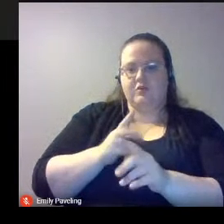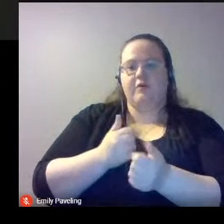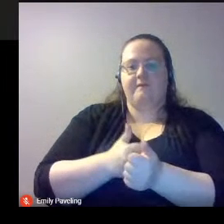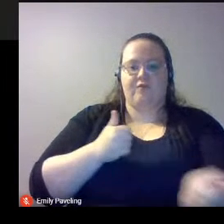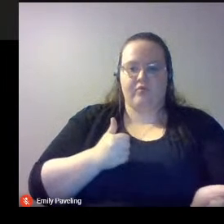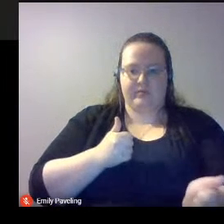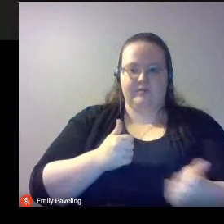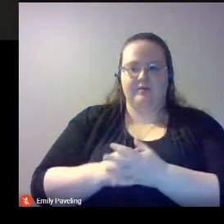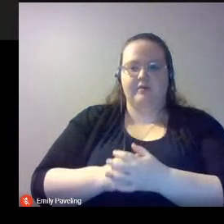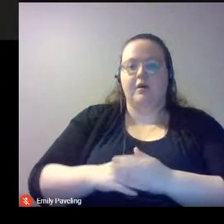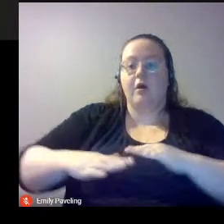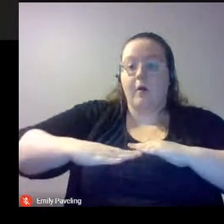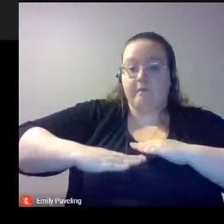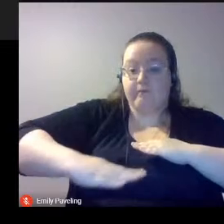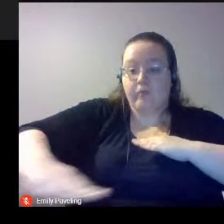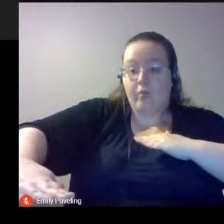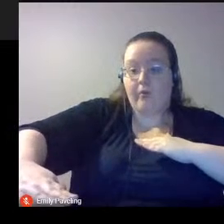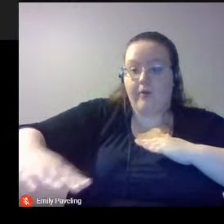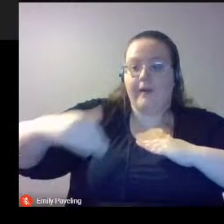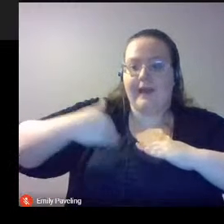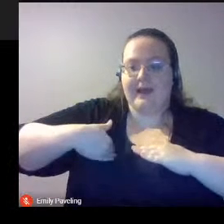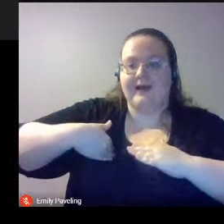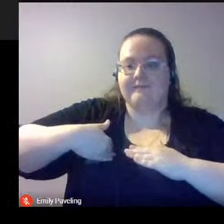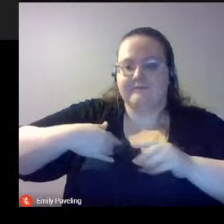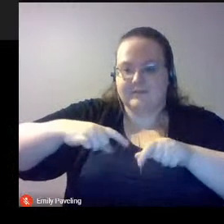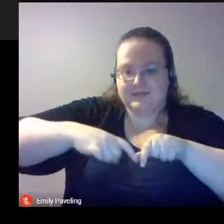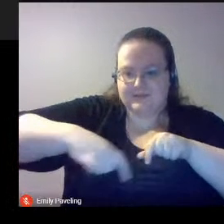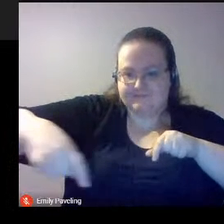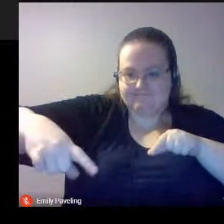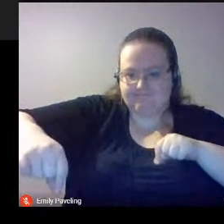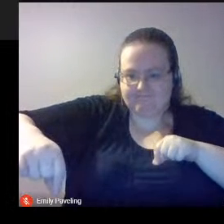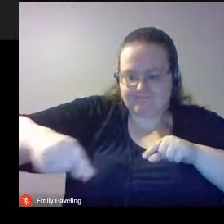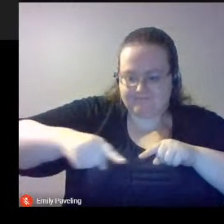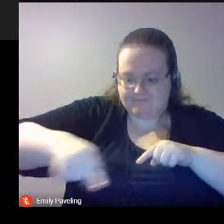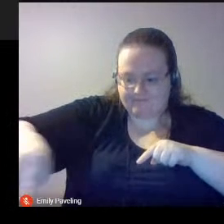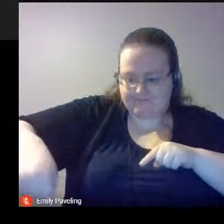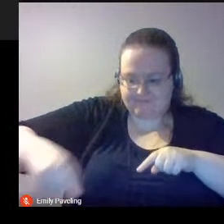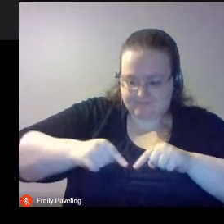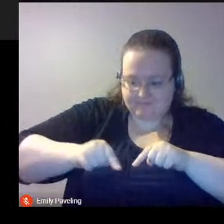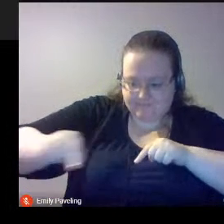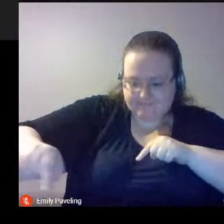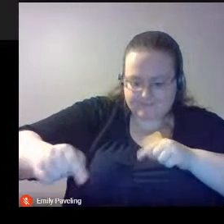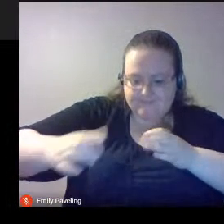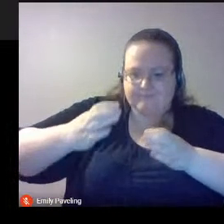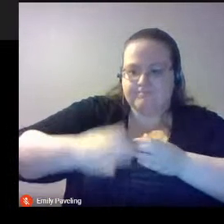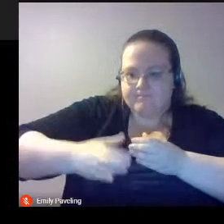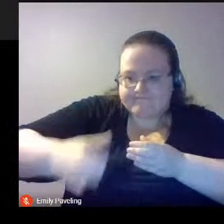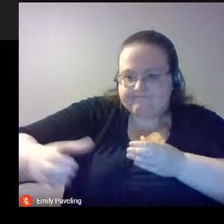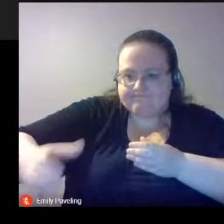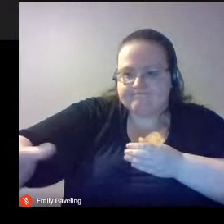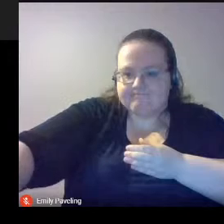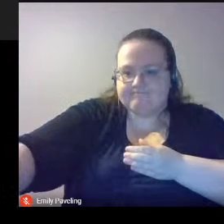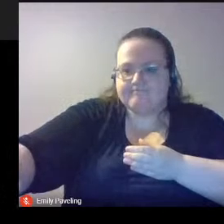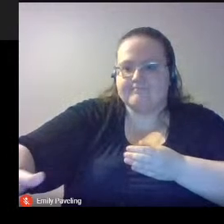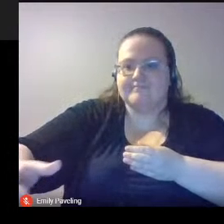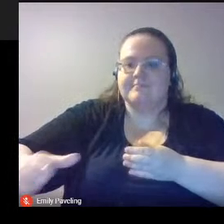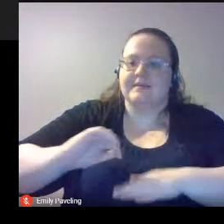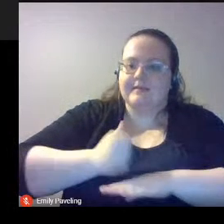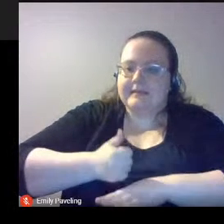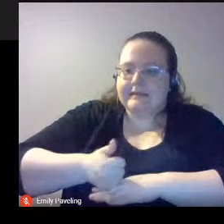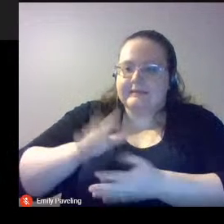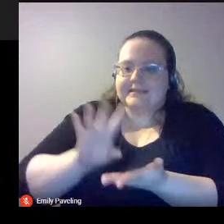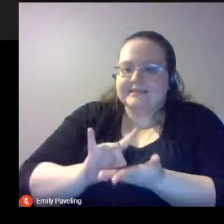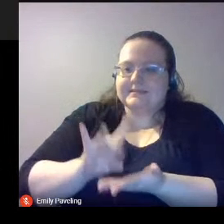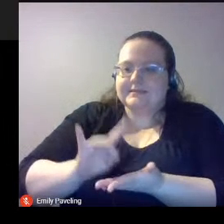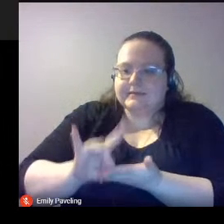markings on floors, floor decals, wall signs to remind folks about physical distancing and include procedures for